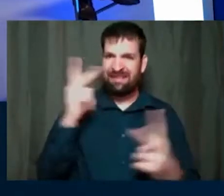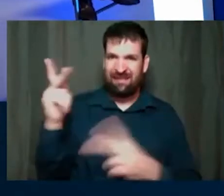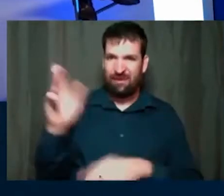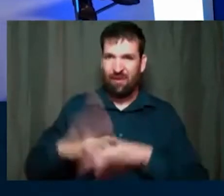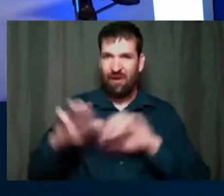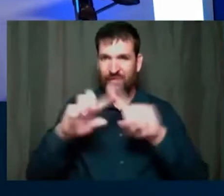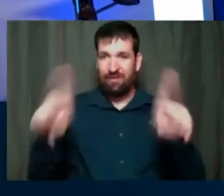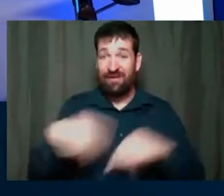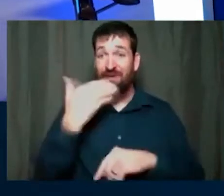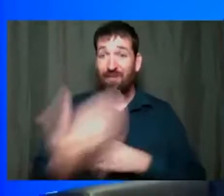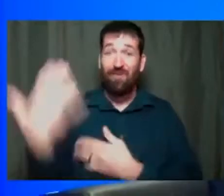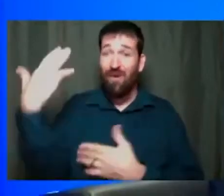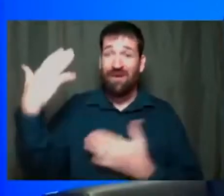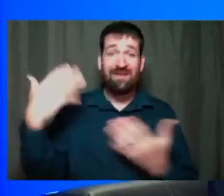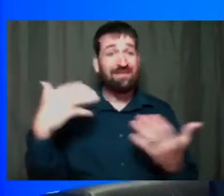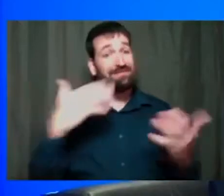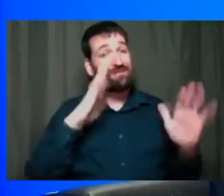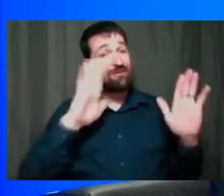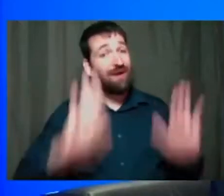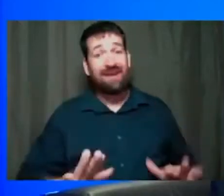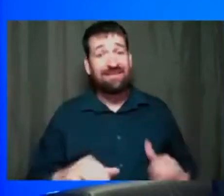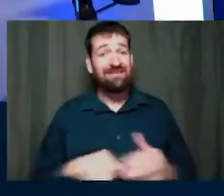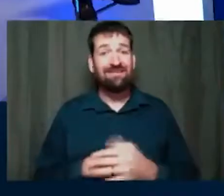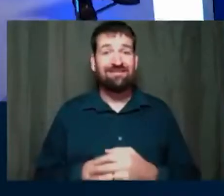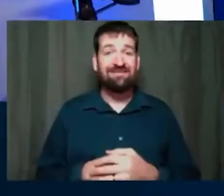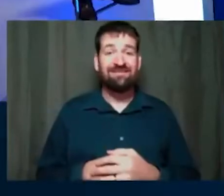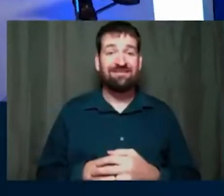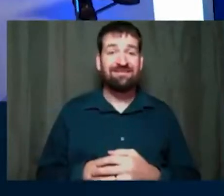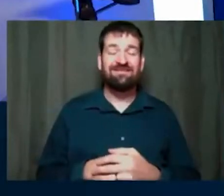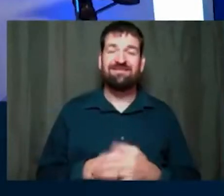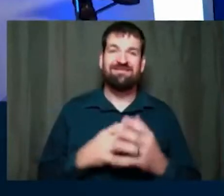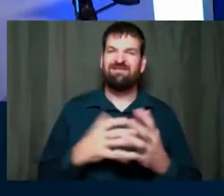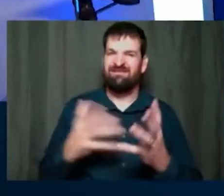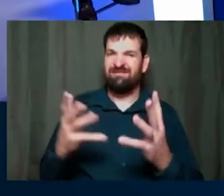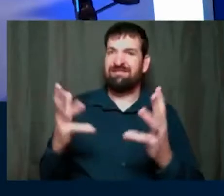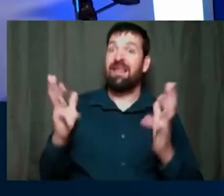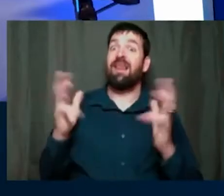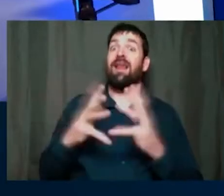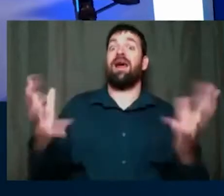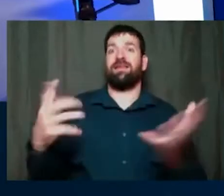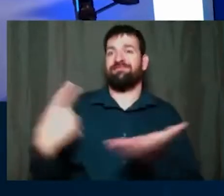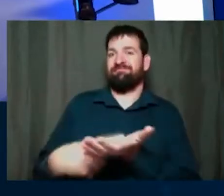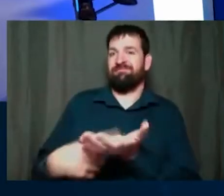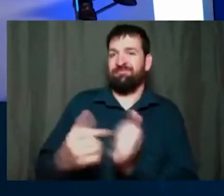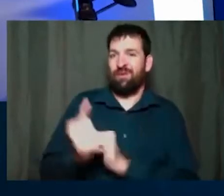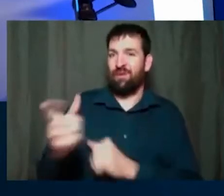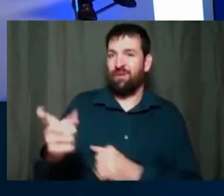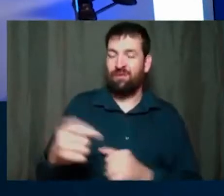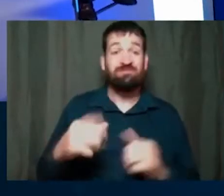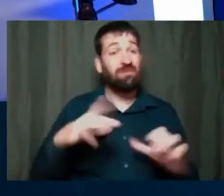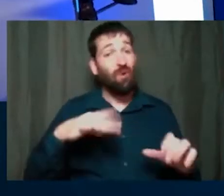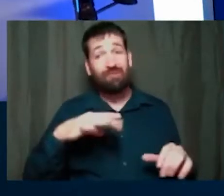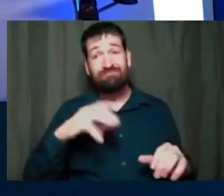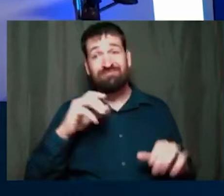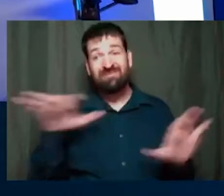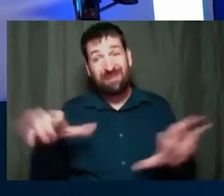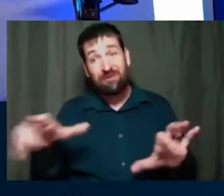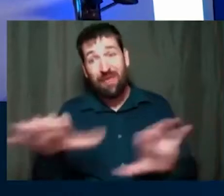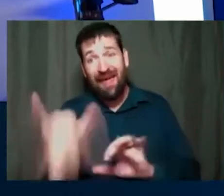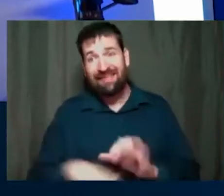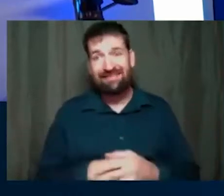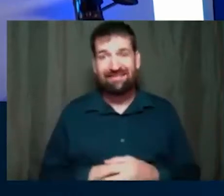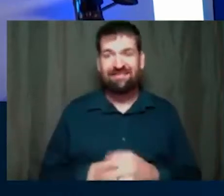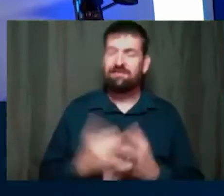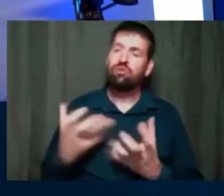way. How are Thanks. you? I'm great. Good morning. Lots to everybody. talk to you about today. Great. Cool. Let's do that. Hey, do you want to talk about the